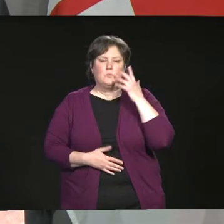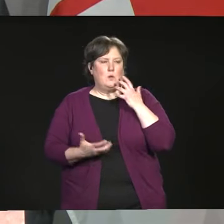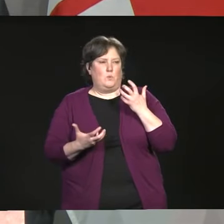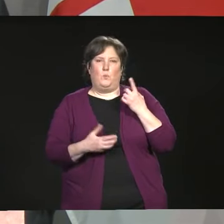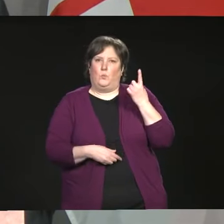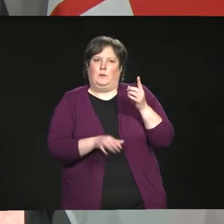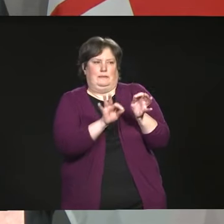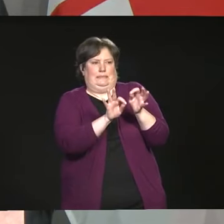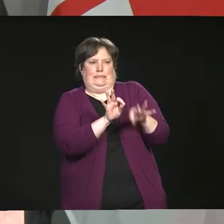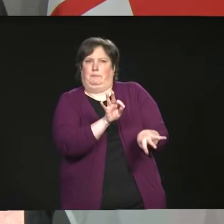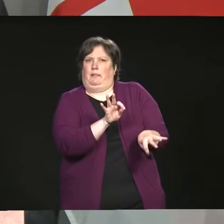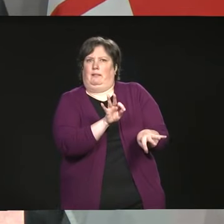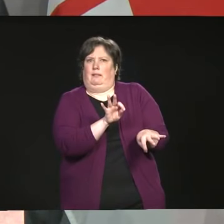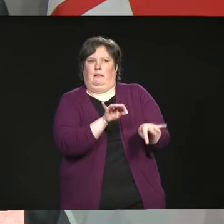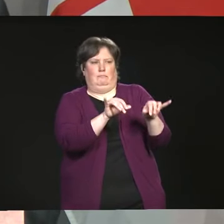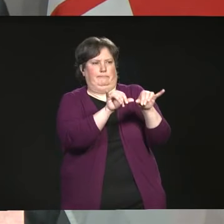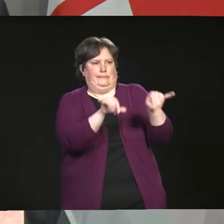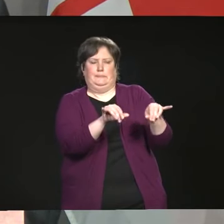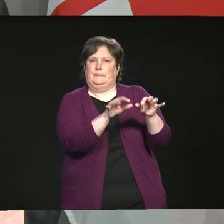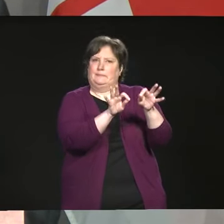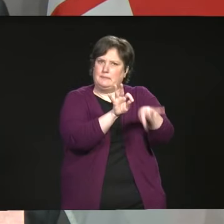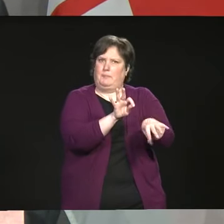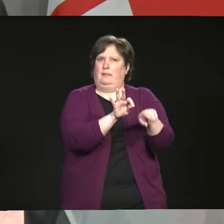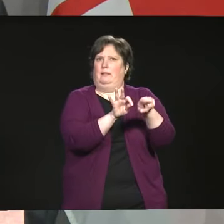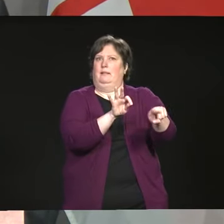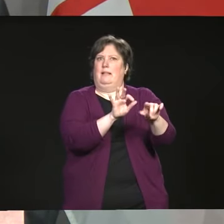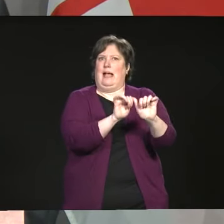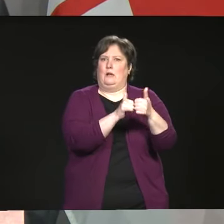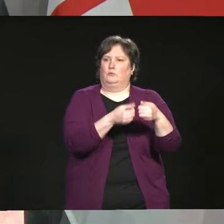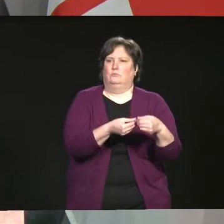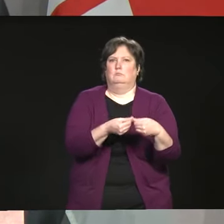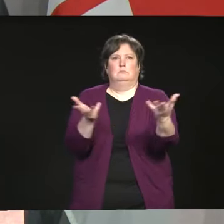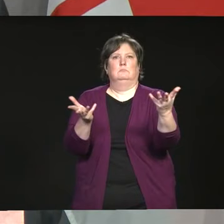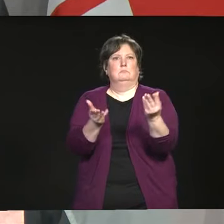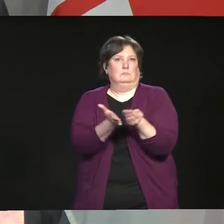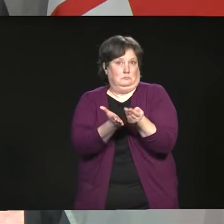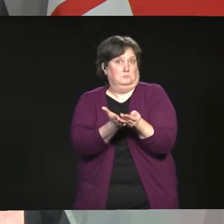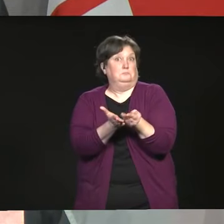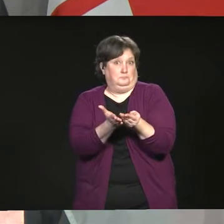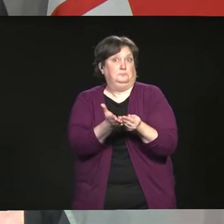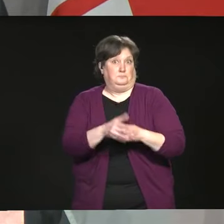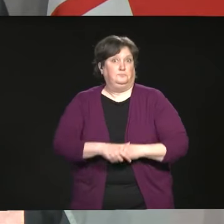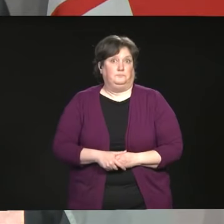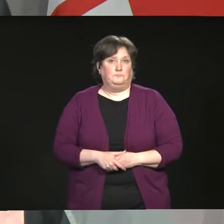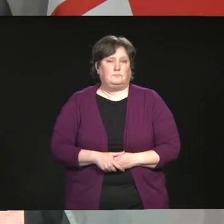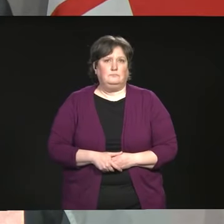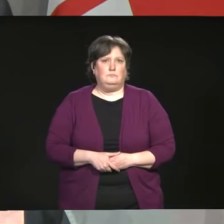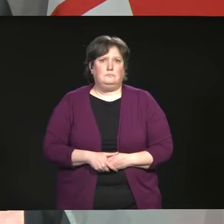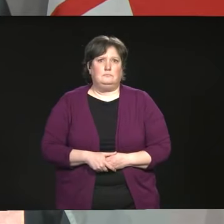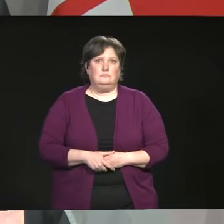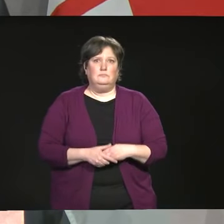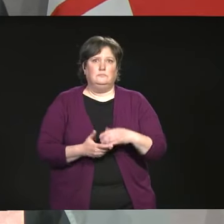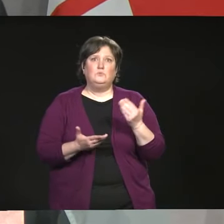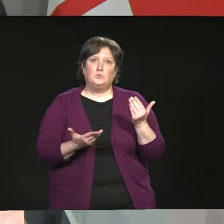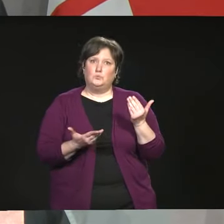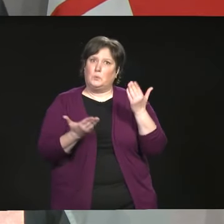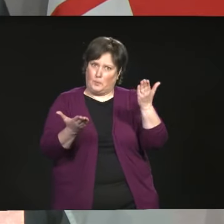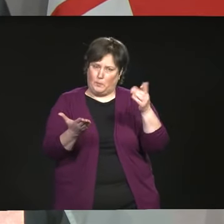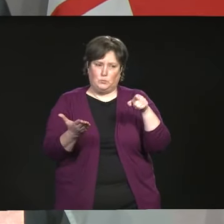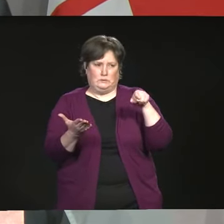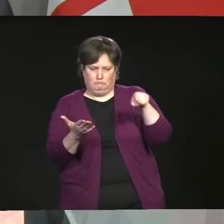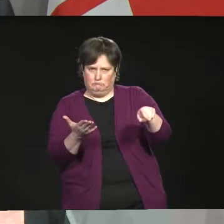to notre aide. Ça, deliver our c'est ce que aid. nous proposons. And that's what we're On va proposing. avoir un système We're qui going va to have a délivrer system aux